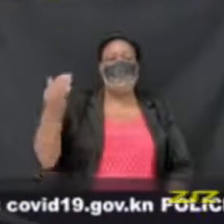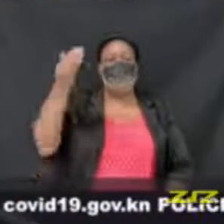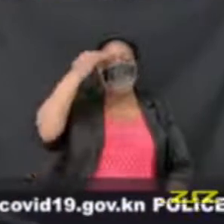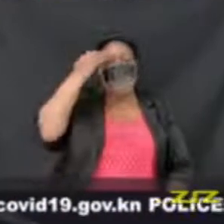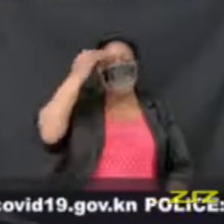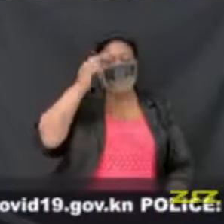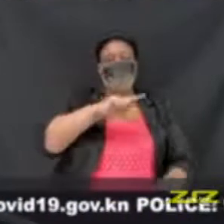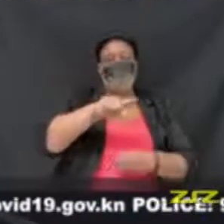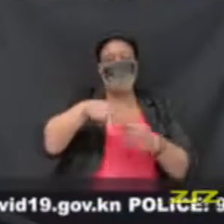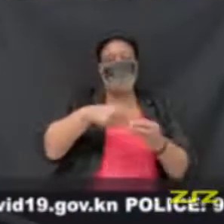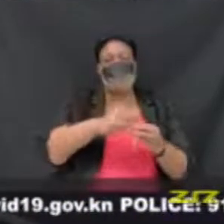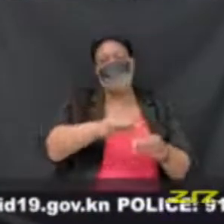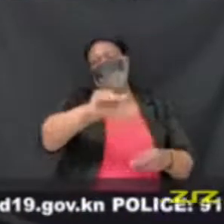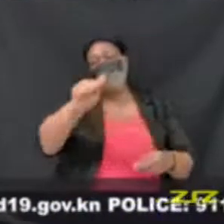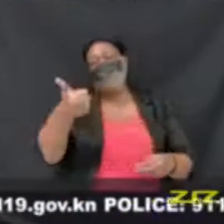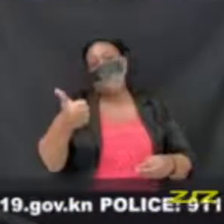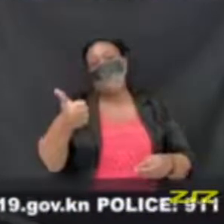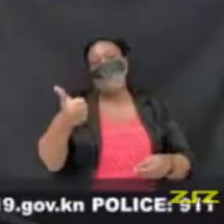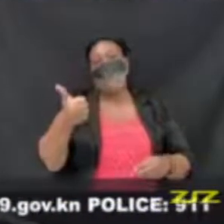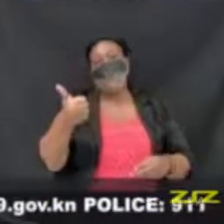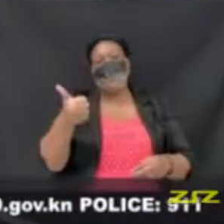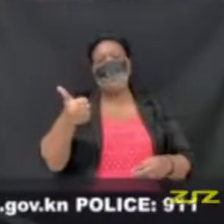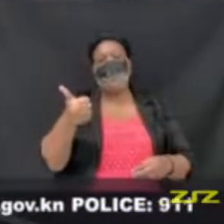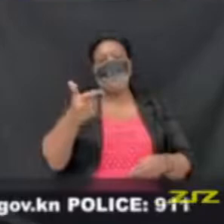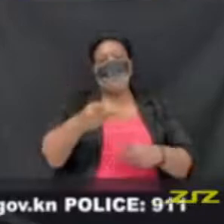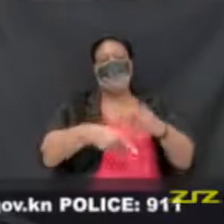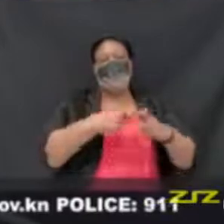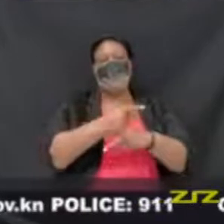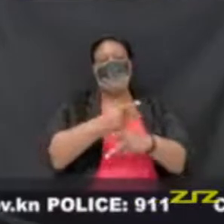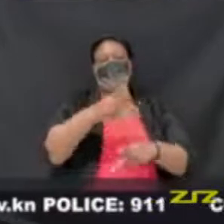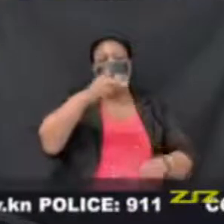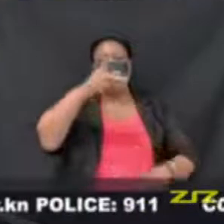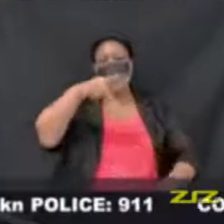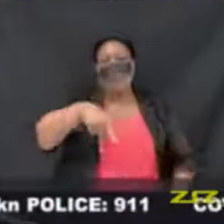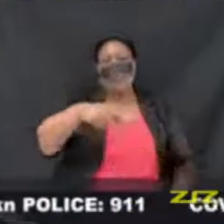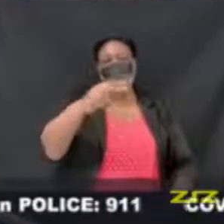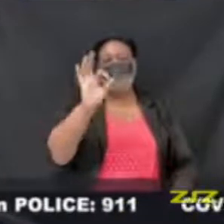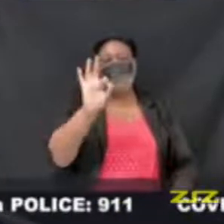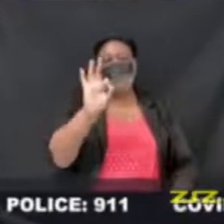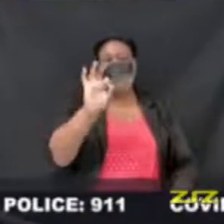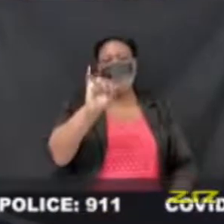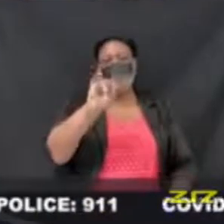any update on when the next batch of Pfizer vaccines will arrive in the Federation?